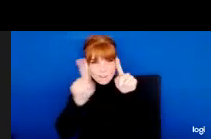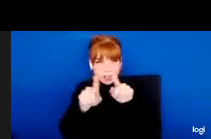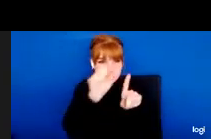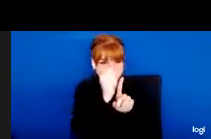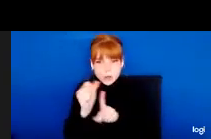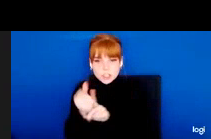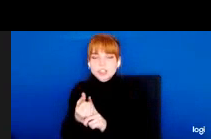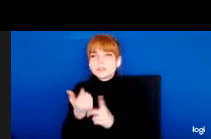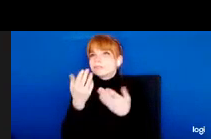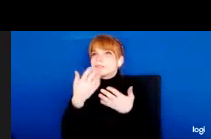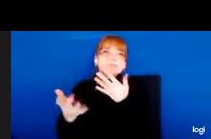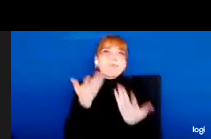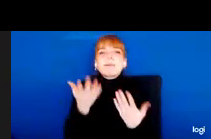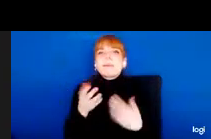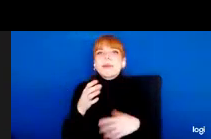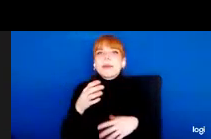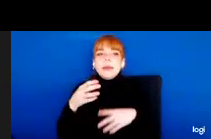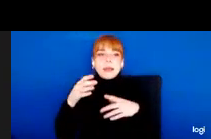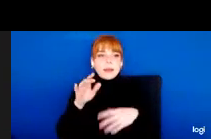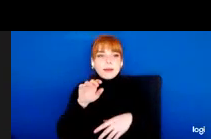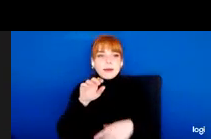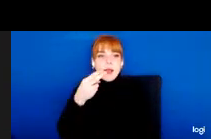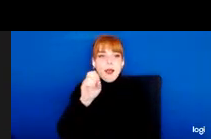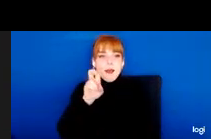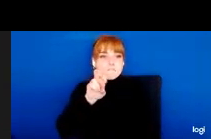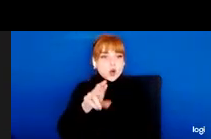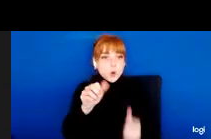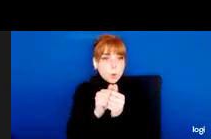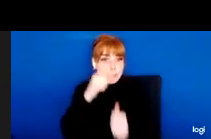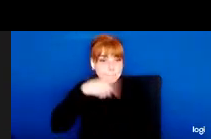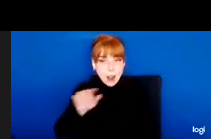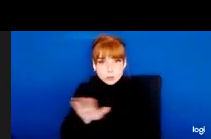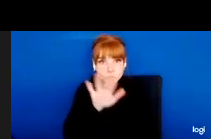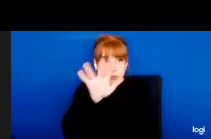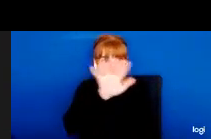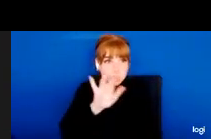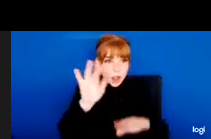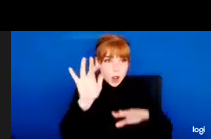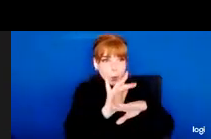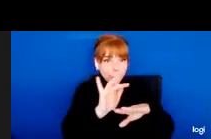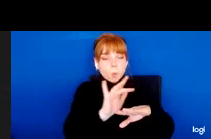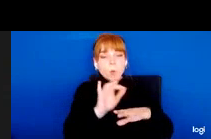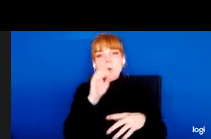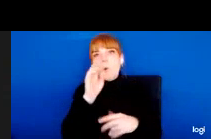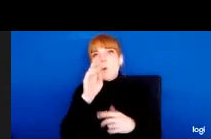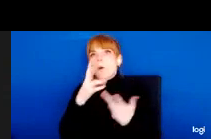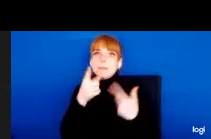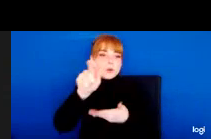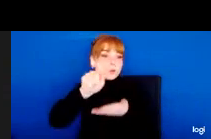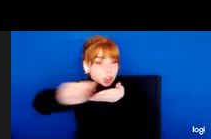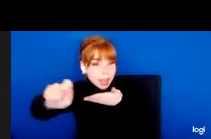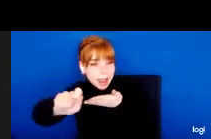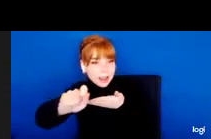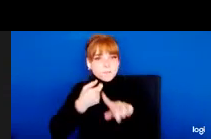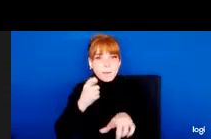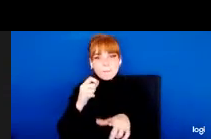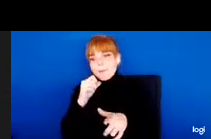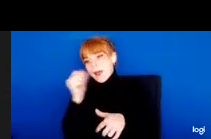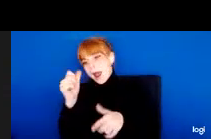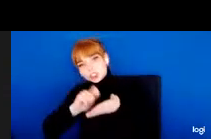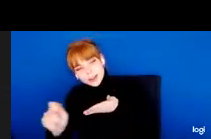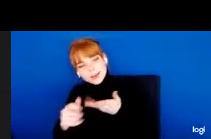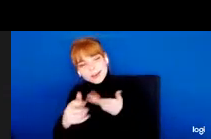keyboard. Those kind of, checked something, you've checked a checkbox. Any state changes like that, you need to consider